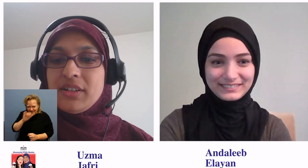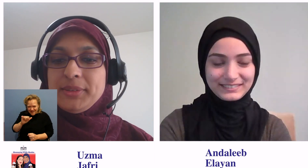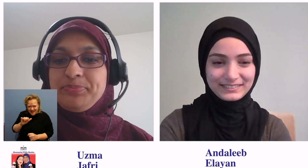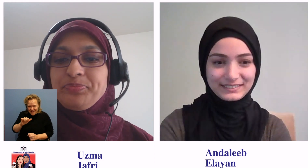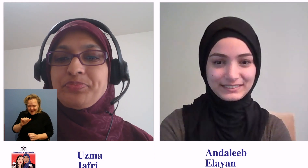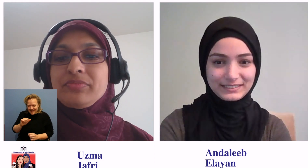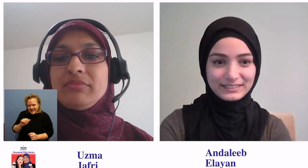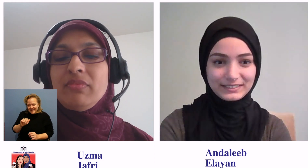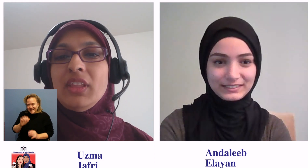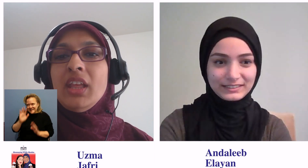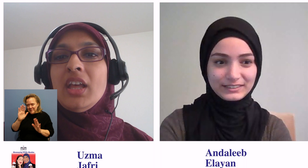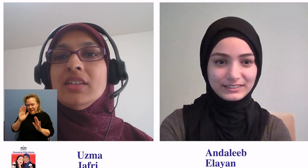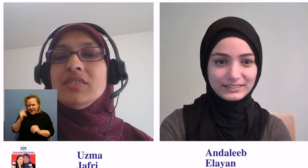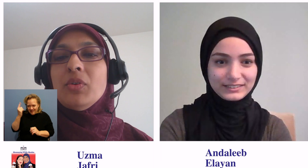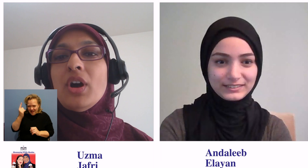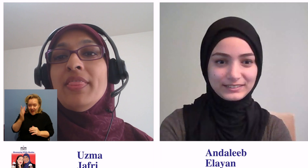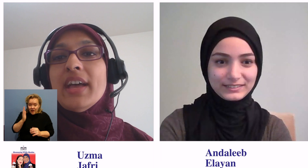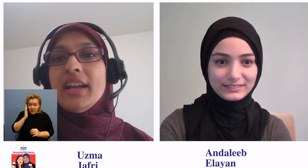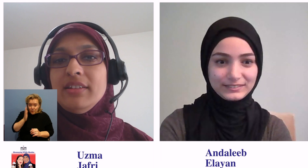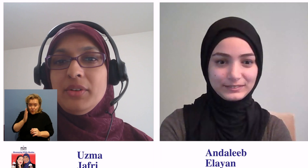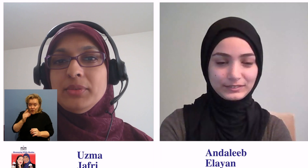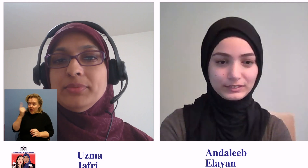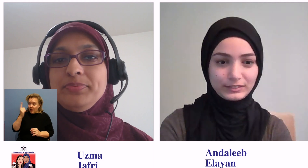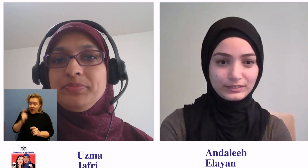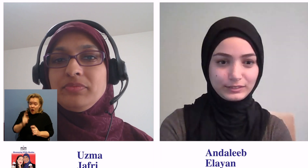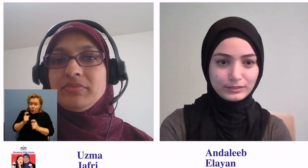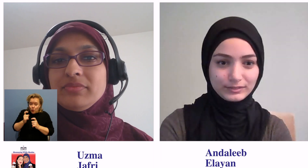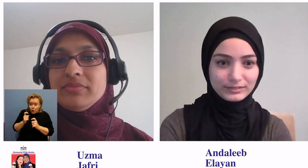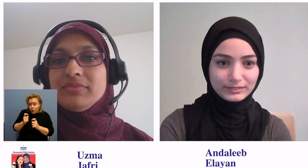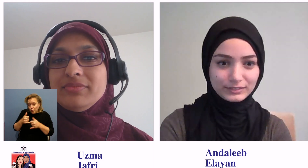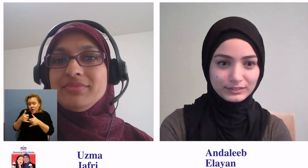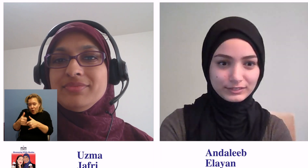and increase her. So on that note,